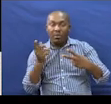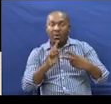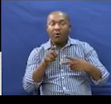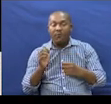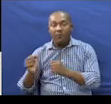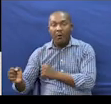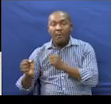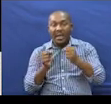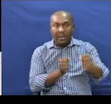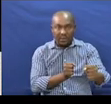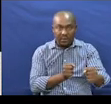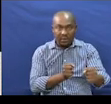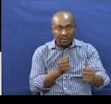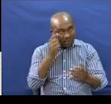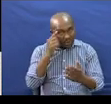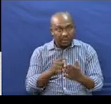these immigrants